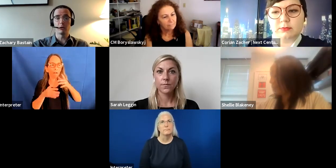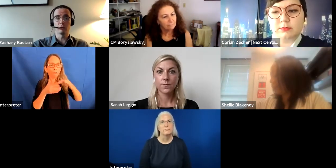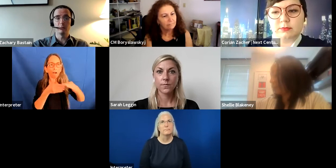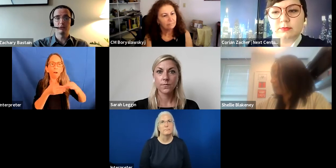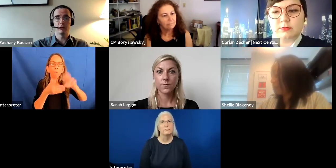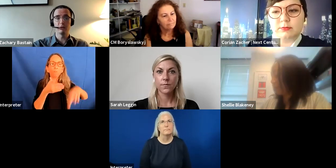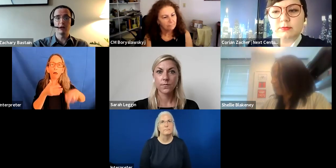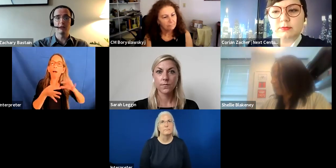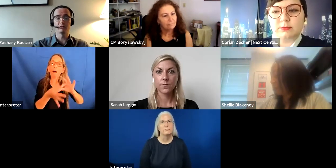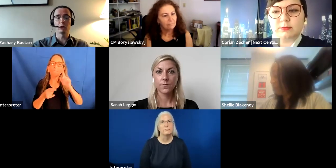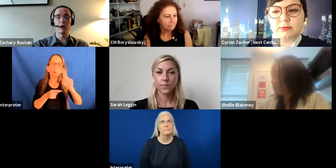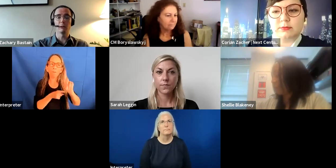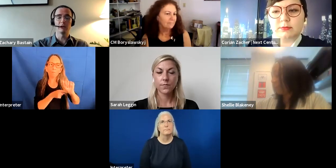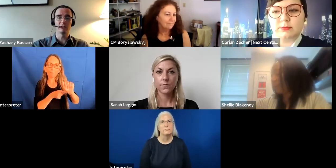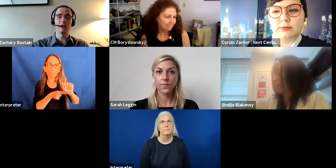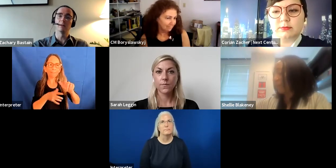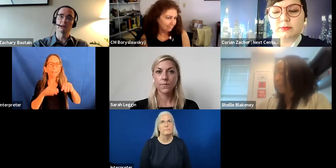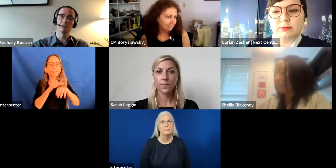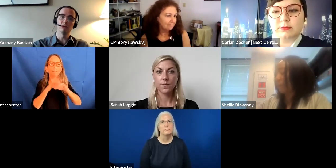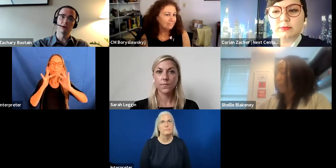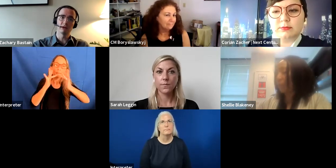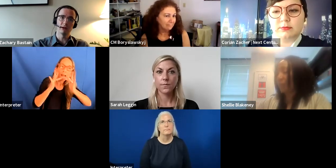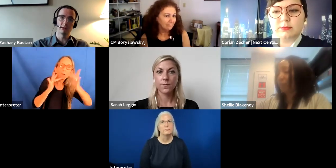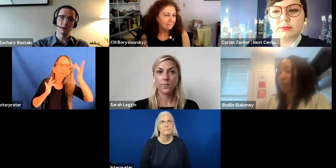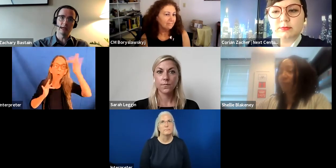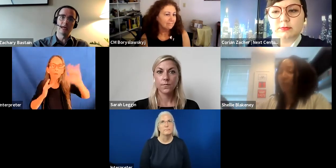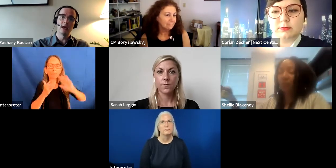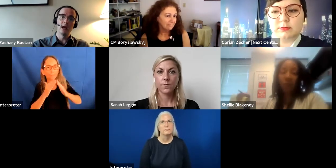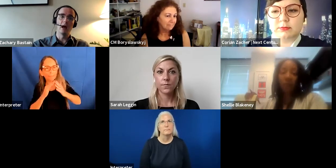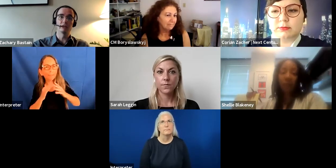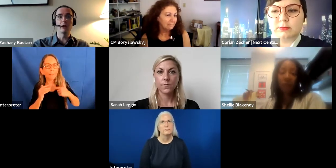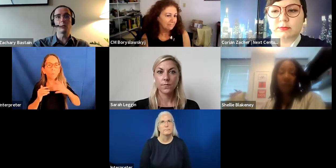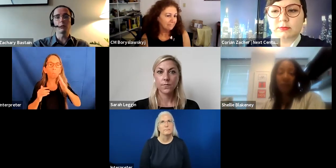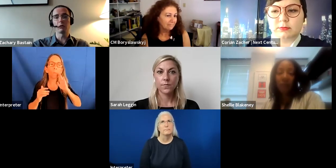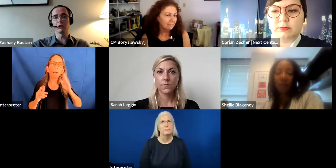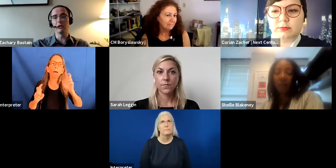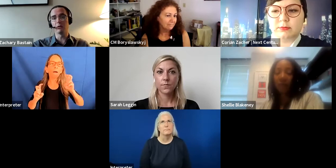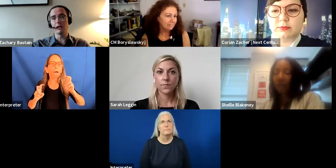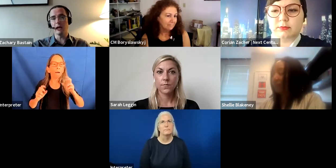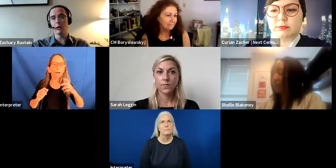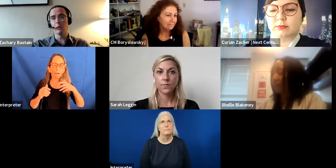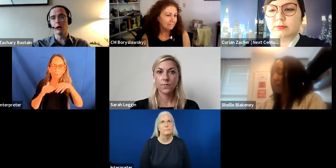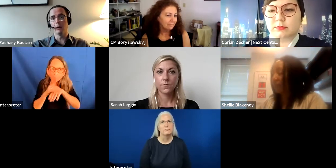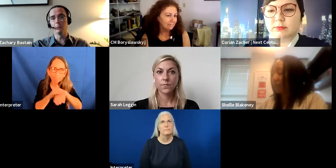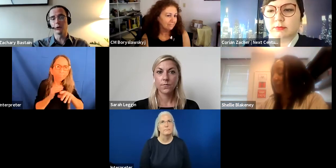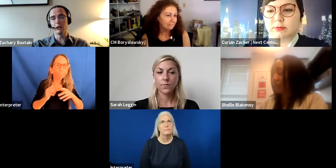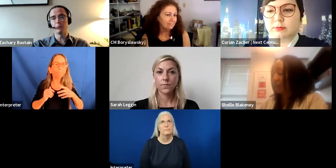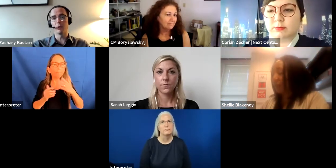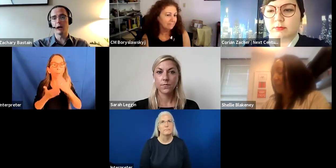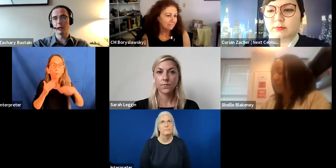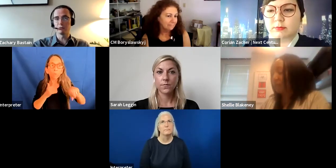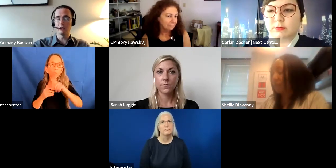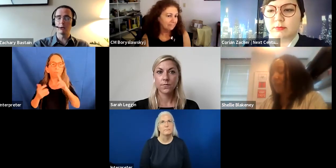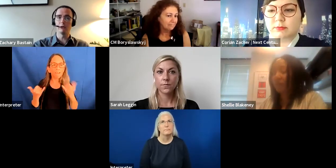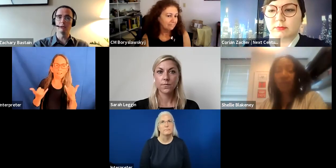focused partnerships that have us incredibly excited about the future of accessibility. Some where we're really right now looking